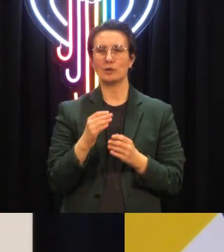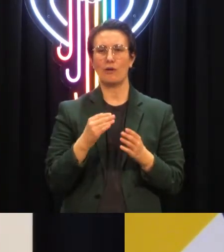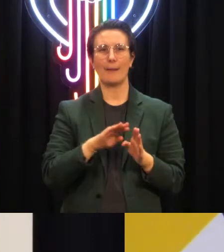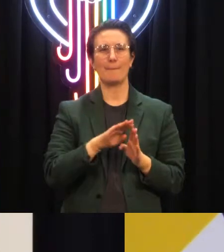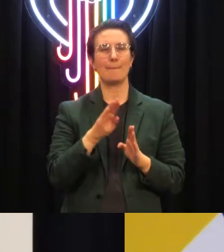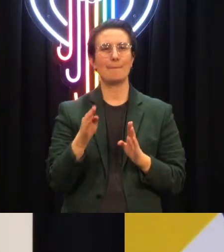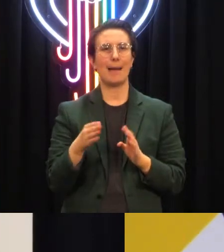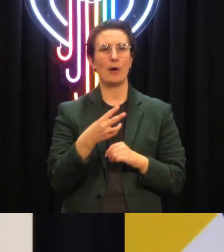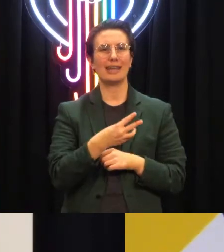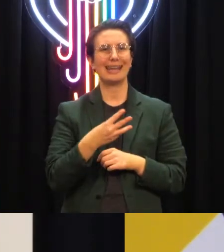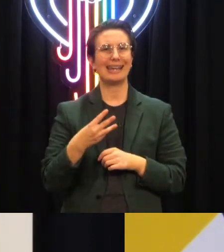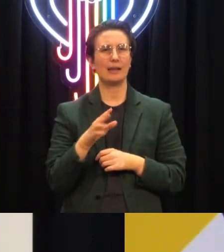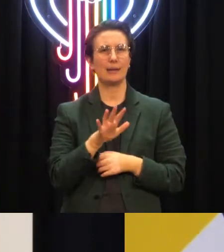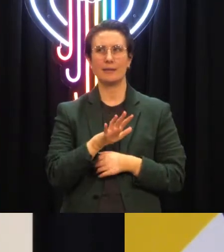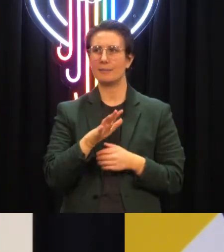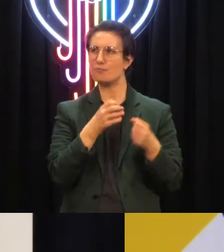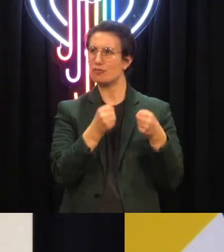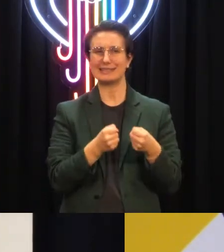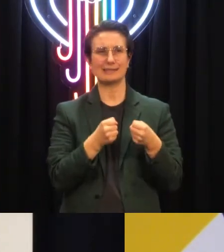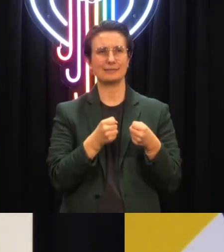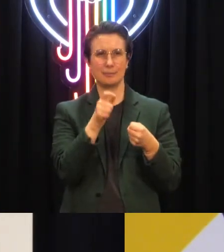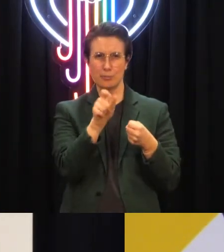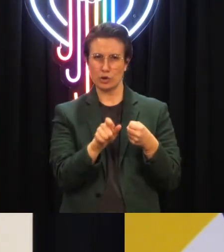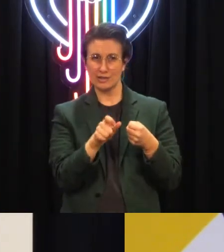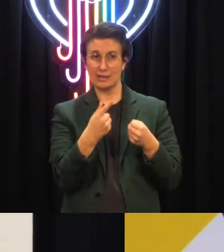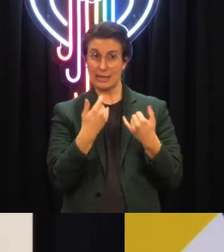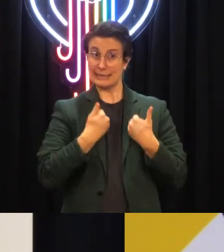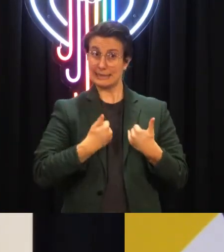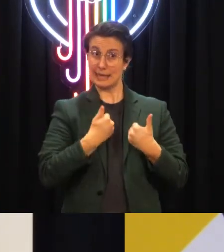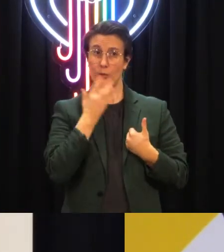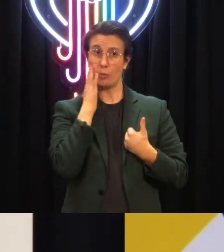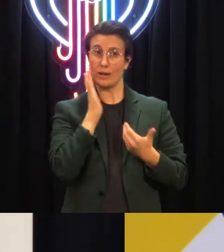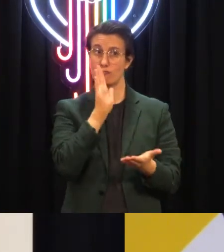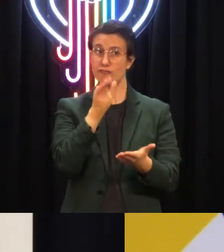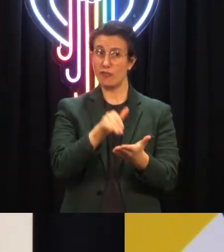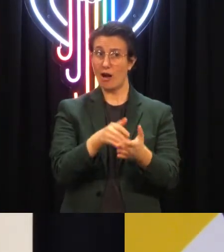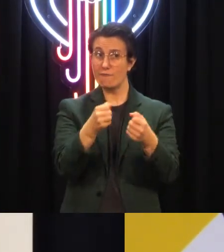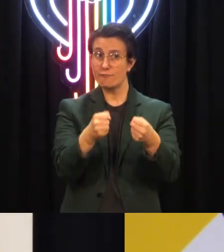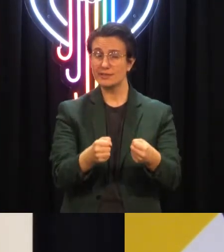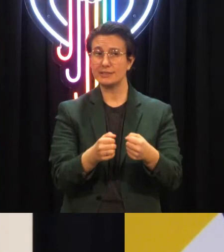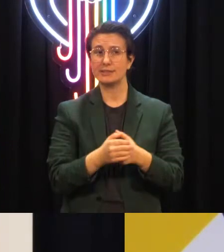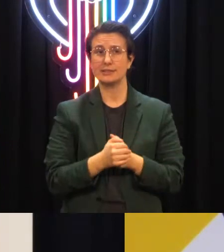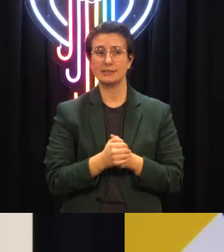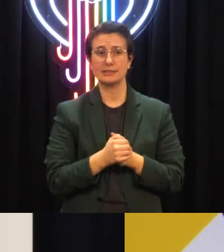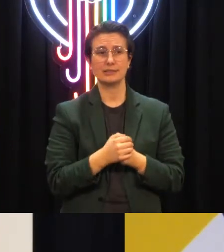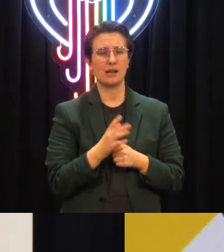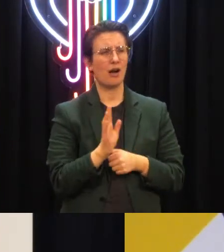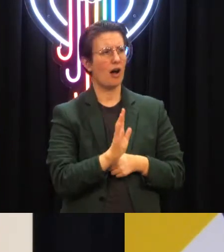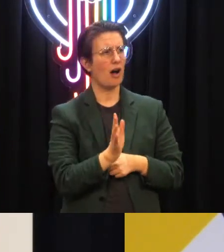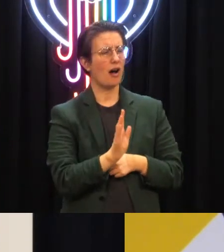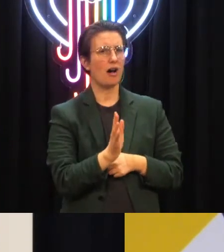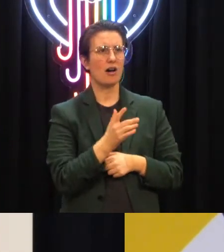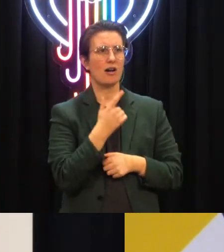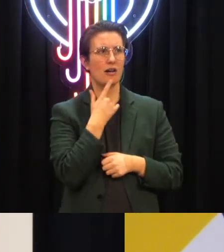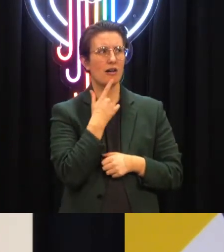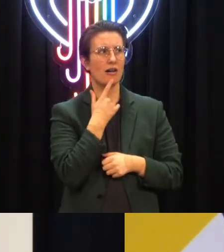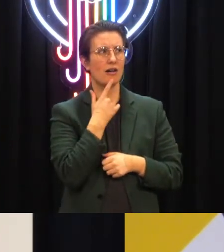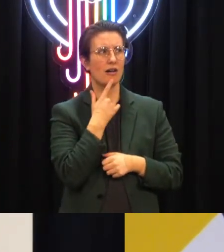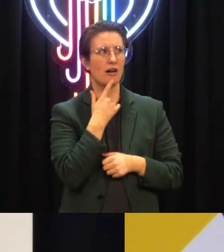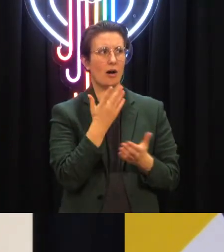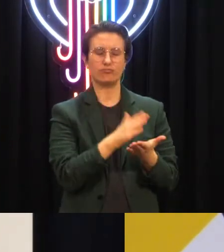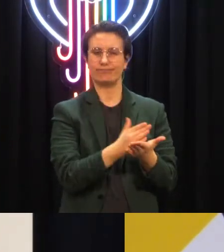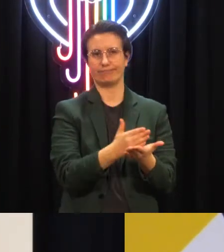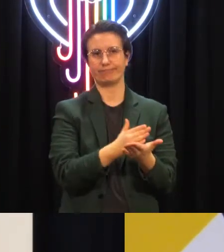he symptomatic when he was taken into custody? Don't believe... Oh, yeah. Oh, there has been some discussion over symptoms, hasn't there? So it must have been...